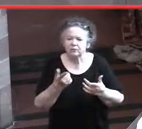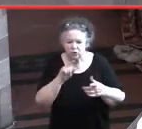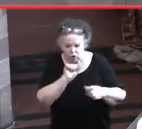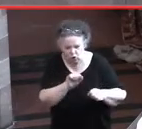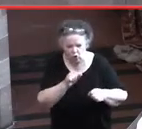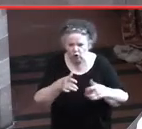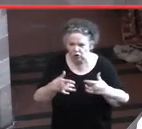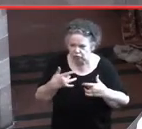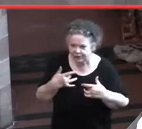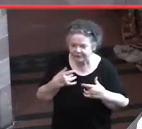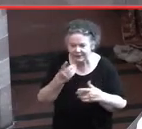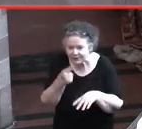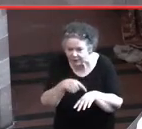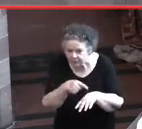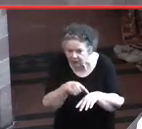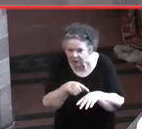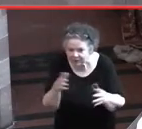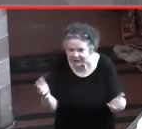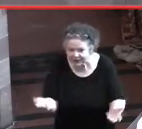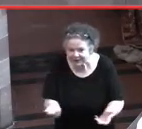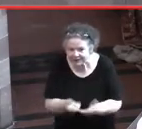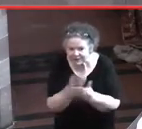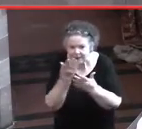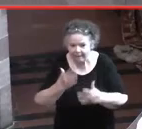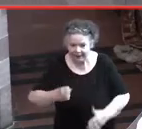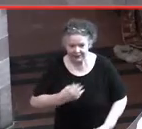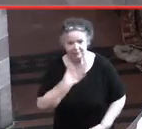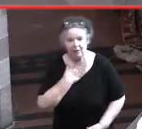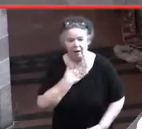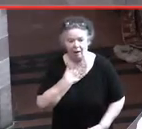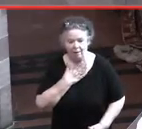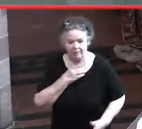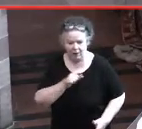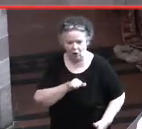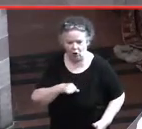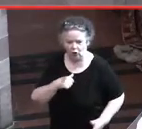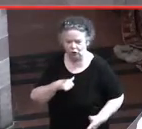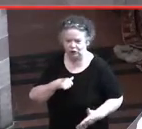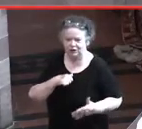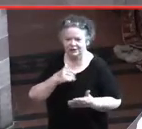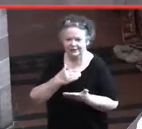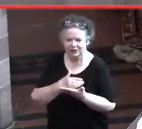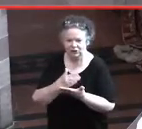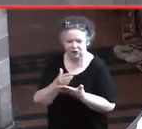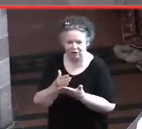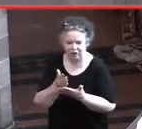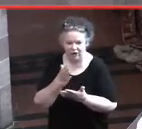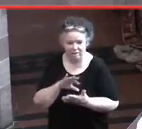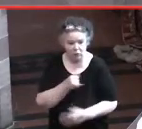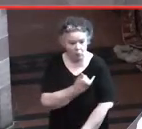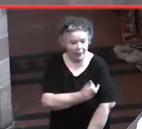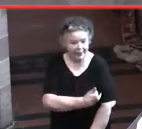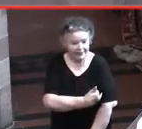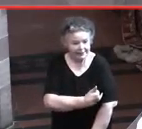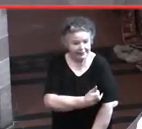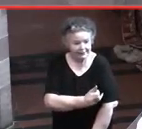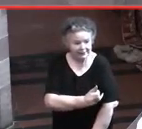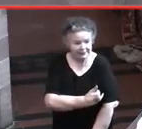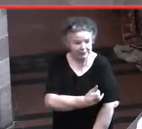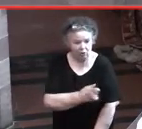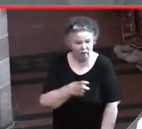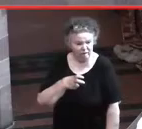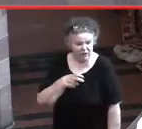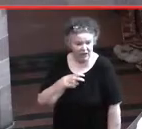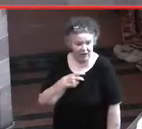But sometimes you can inspire by honestly sharing out of a place of perceived weakness or